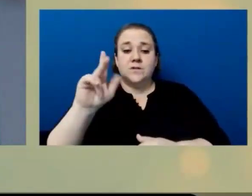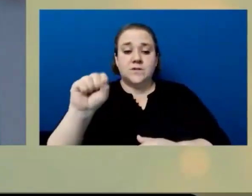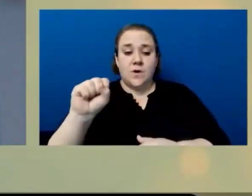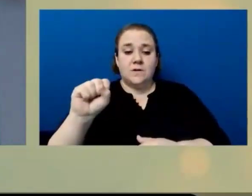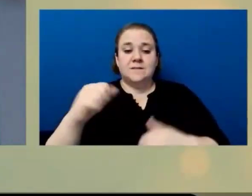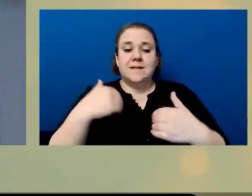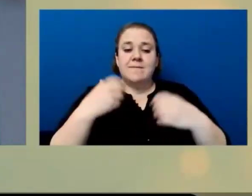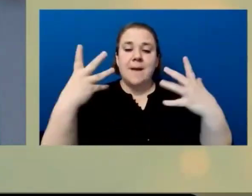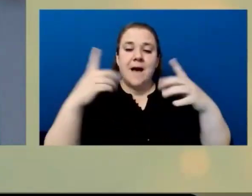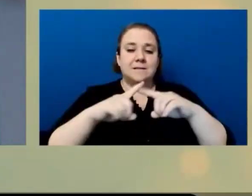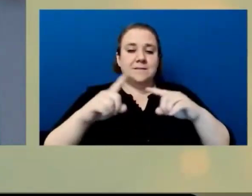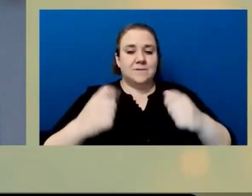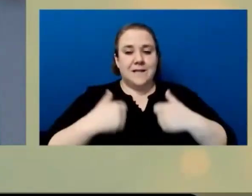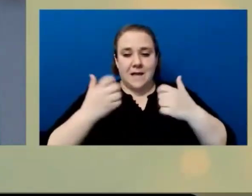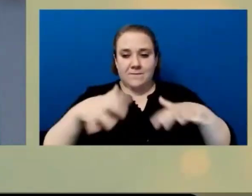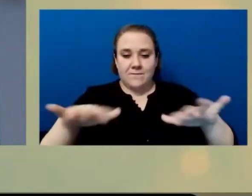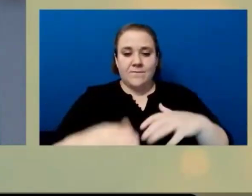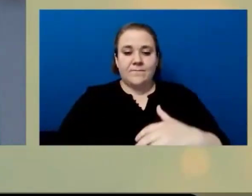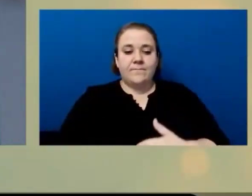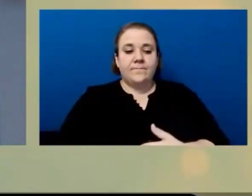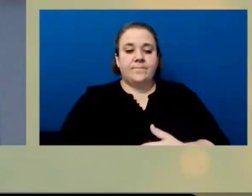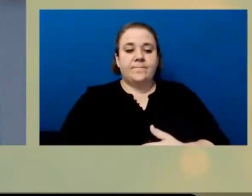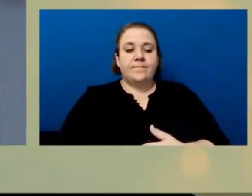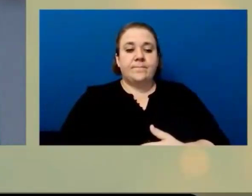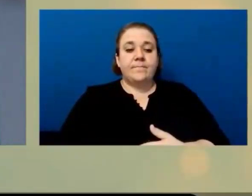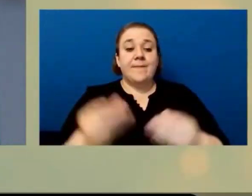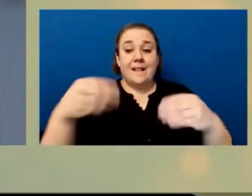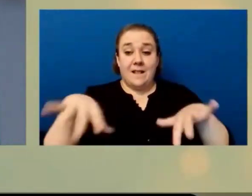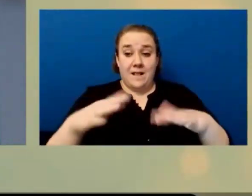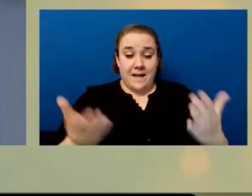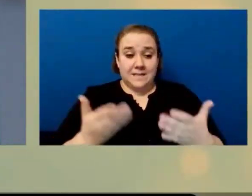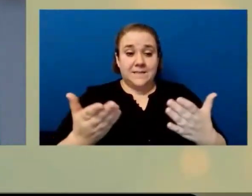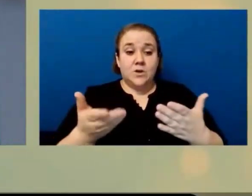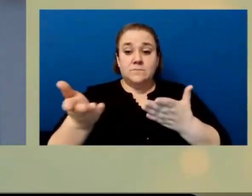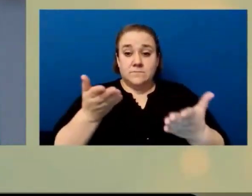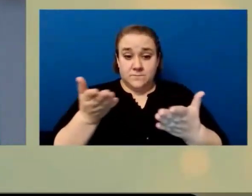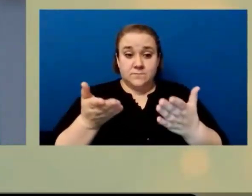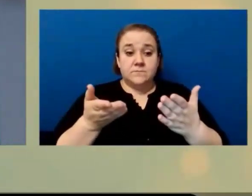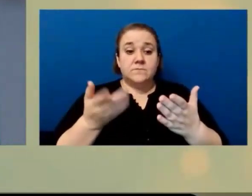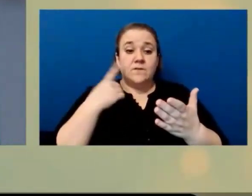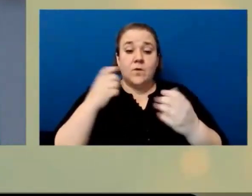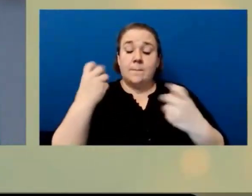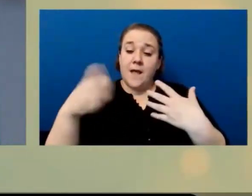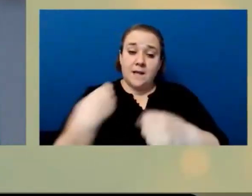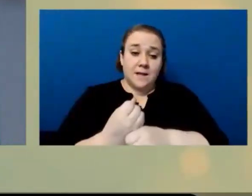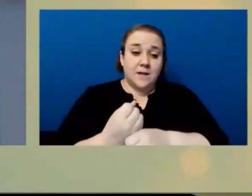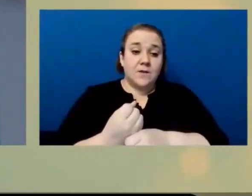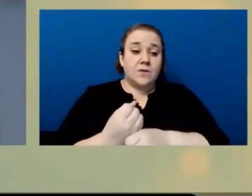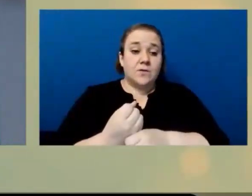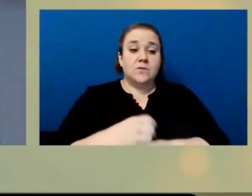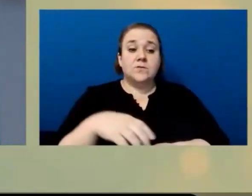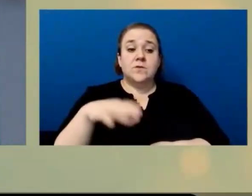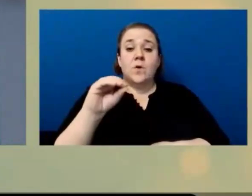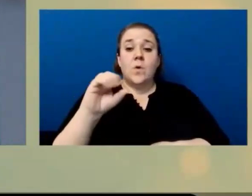Ozark Mountains shelter vast caverns and abundant life. The land I join you from has been stewarded for